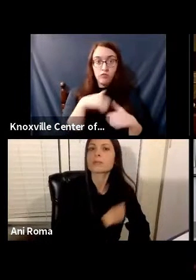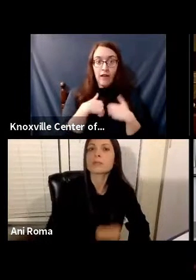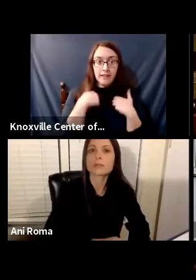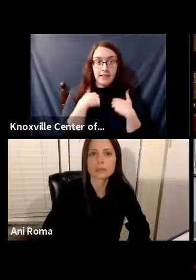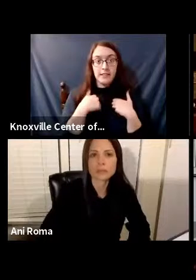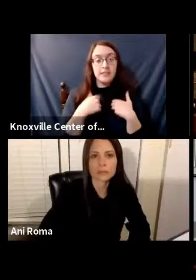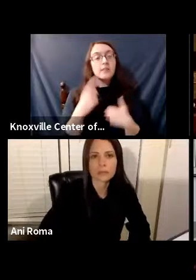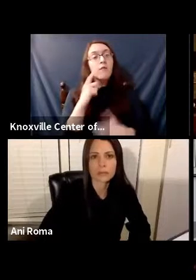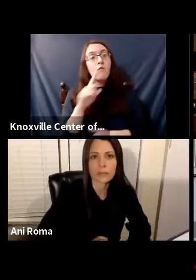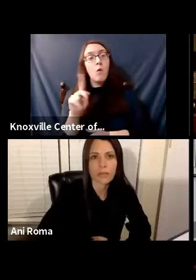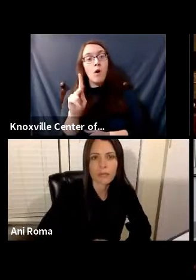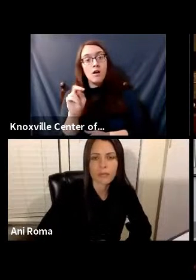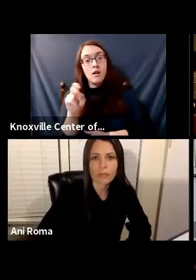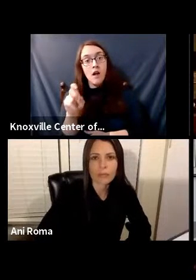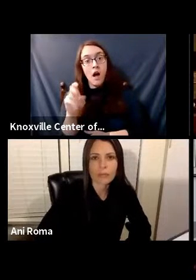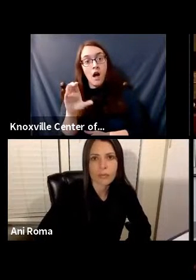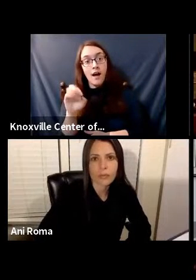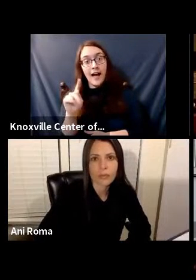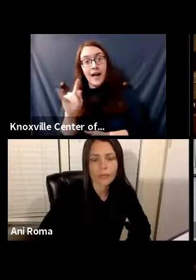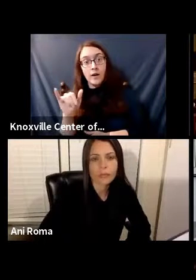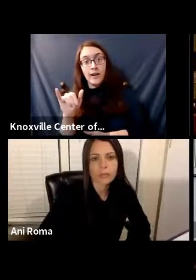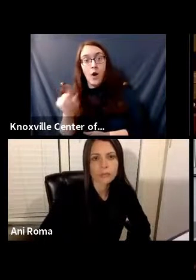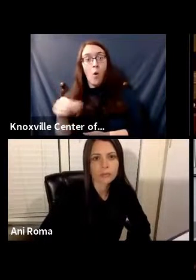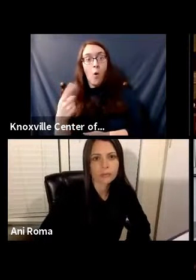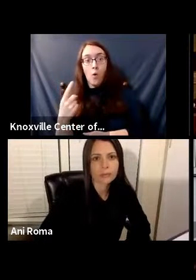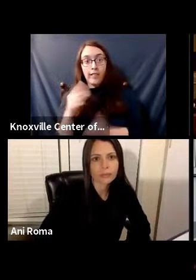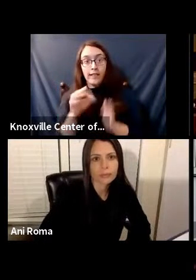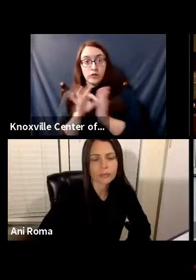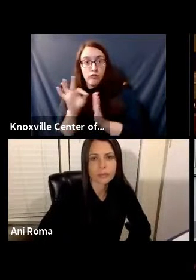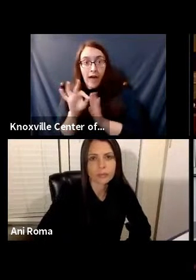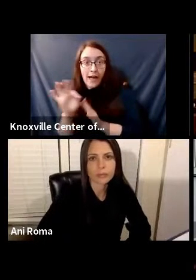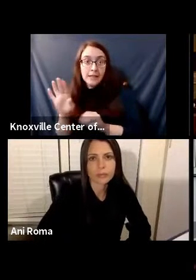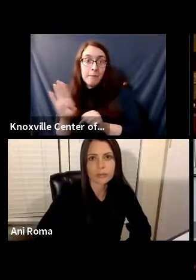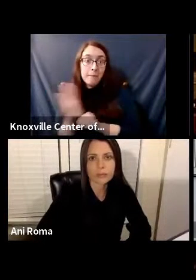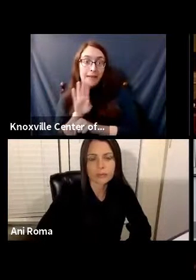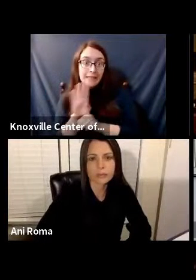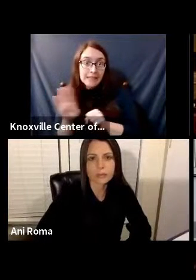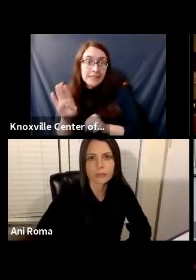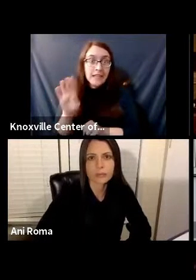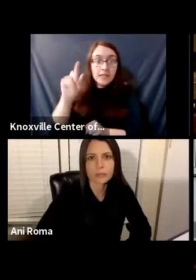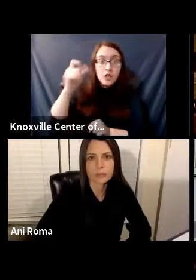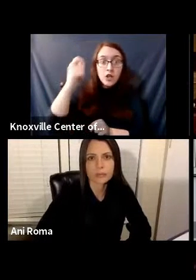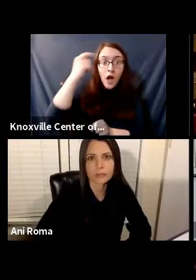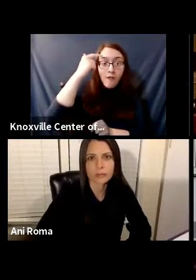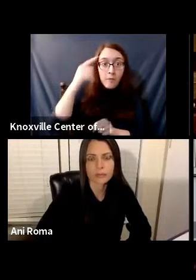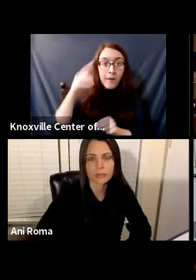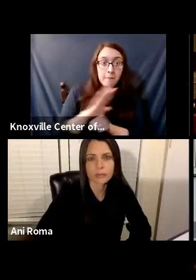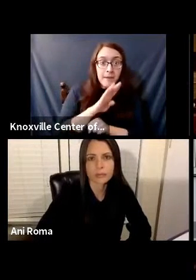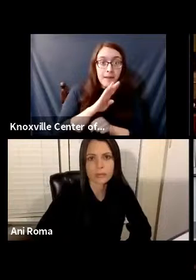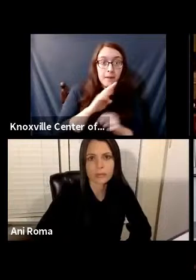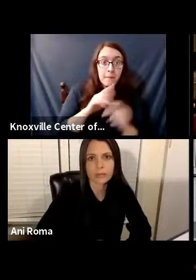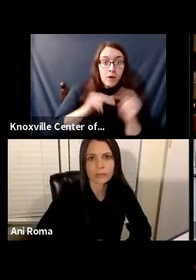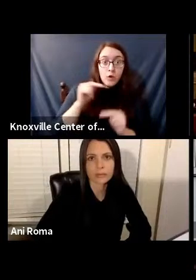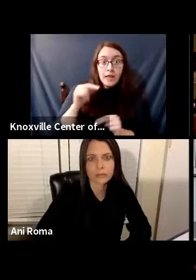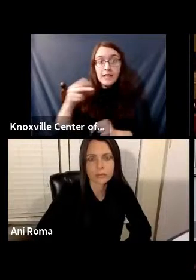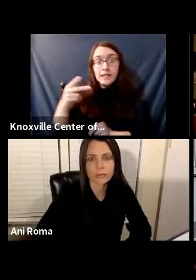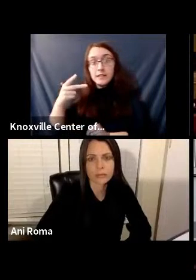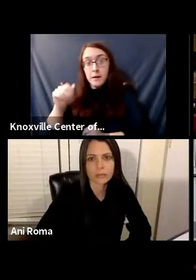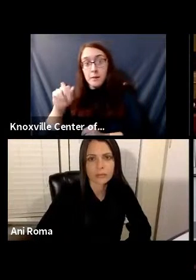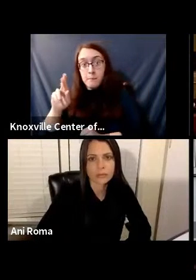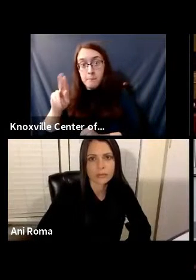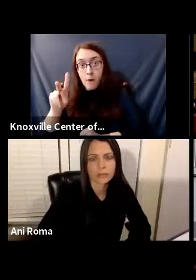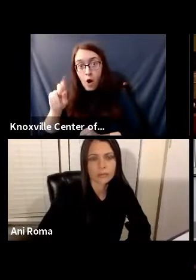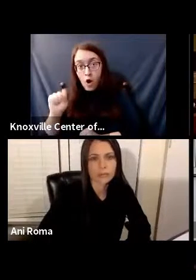Knox County, as an example, it's businesses, governmental buildings, and parks and schools that are listed.